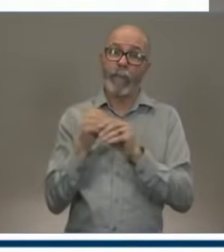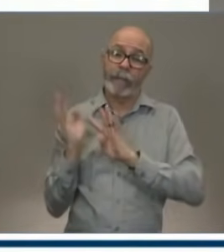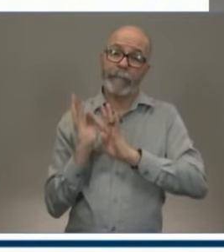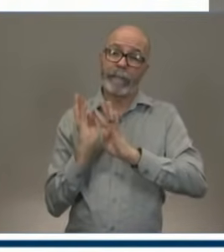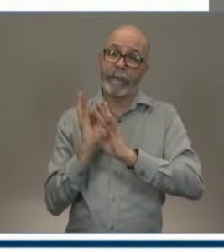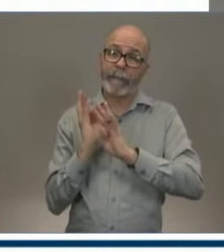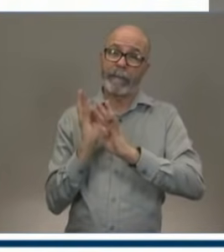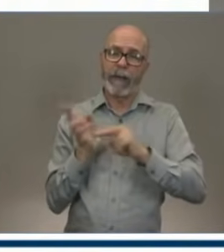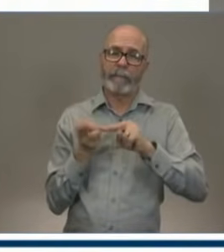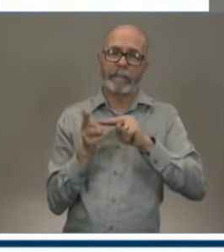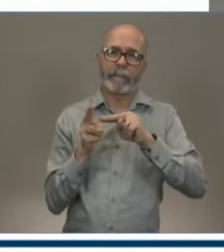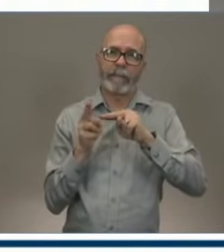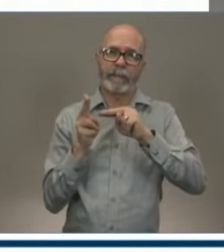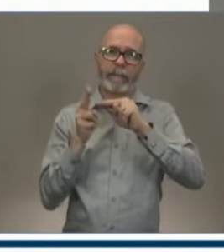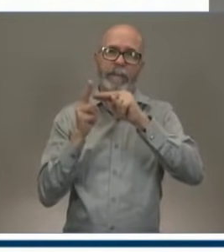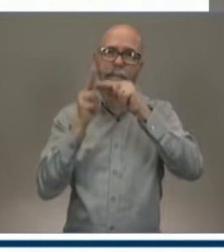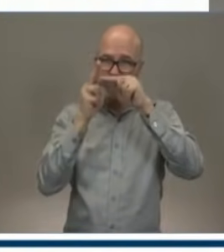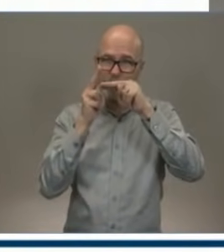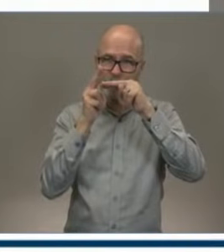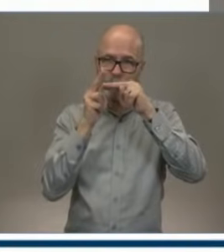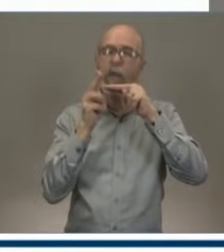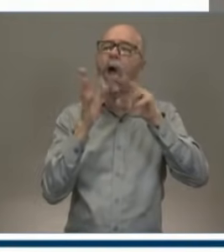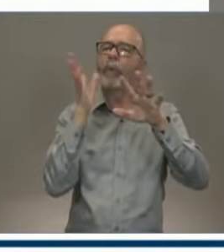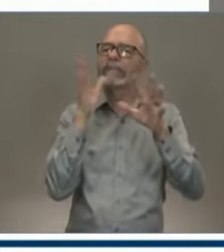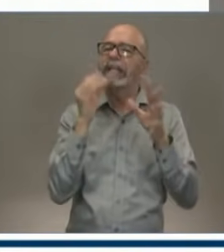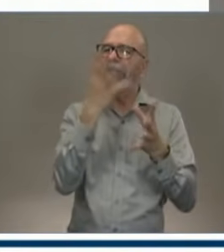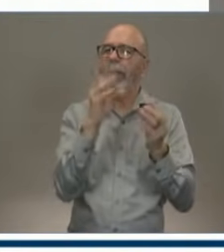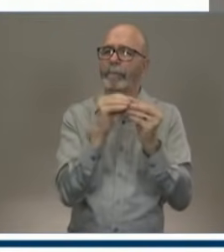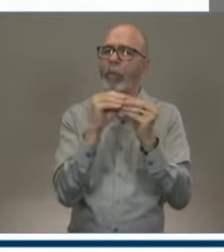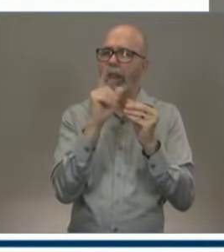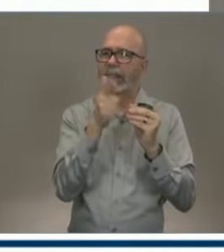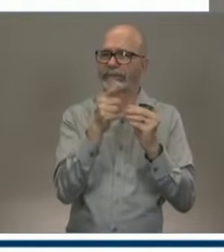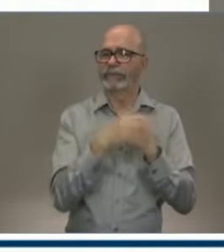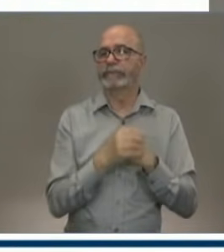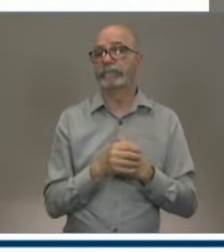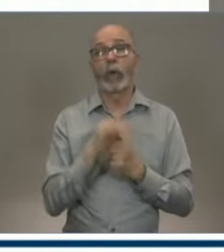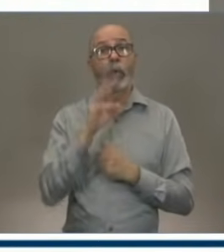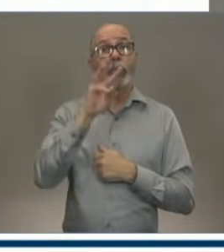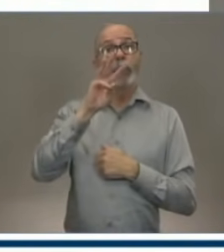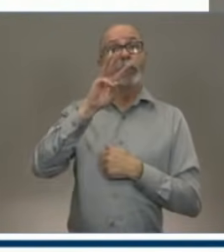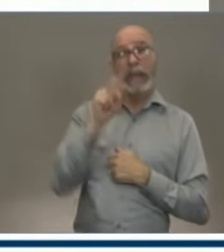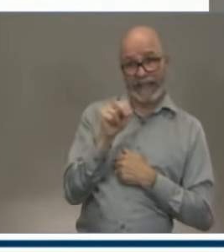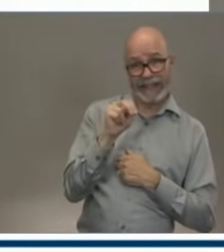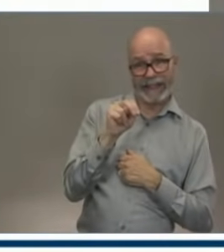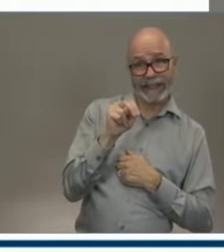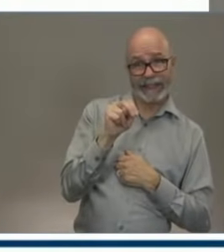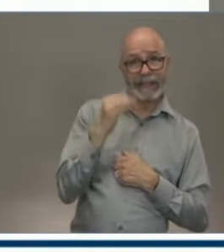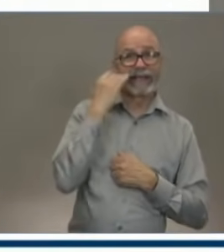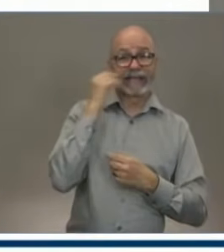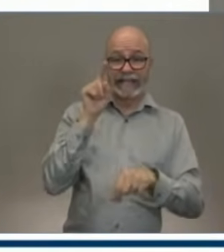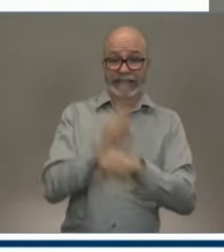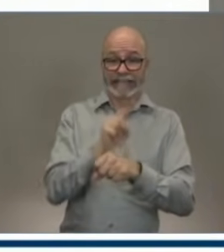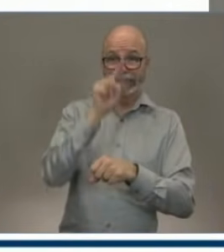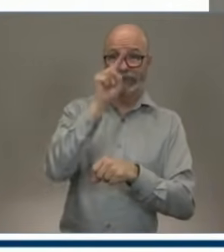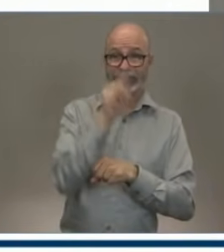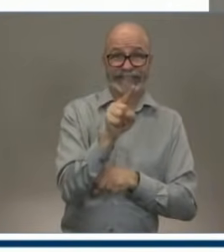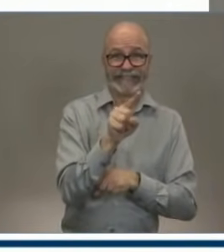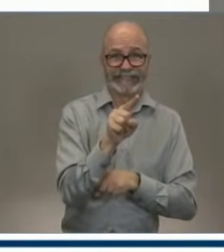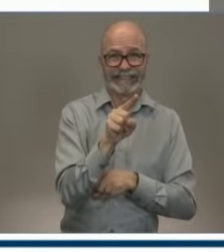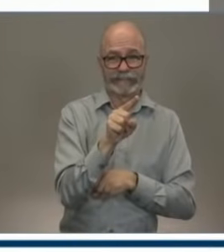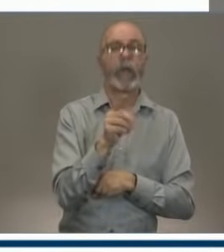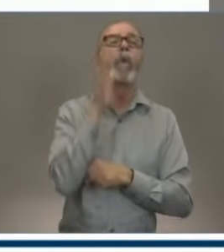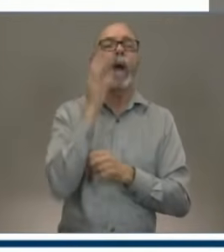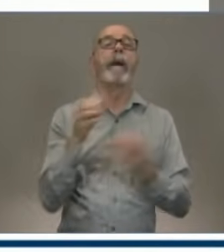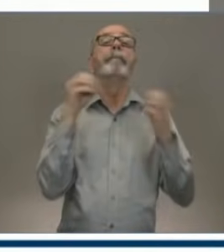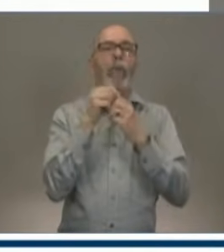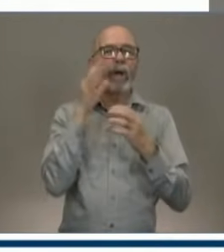see more information, and as I said, we're going to increase certainly the frequency of our reporting of our immunization numbers,